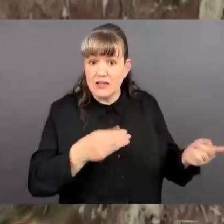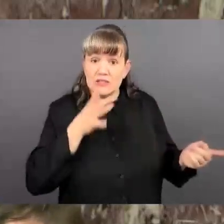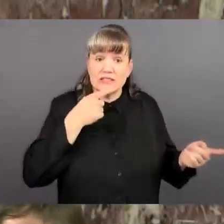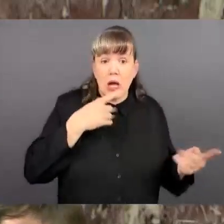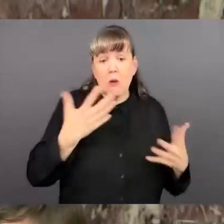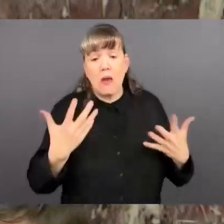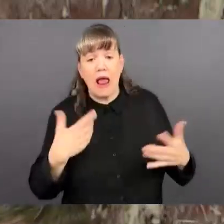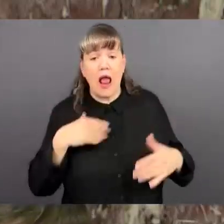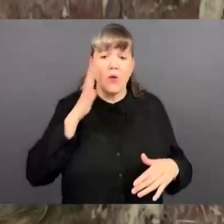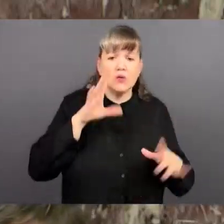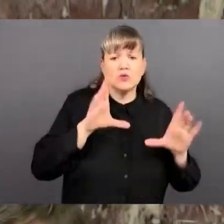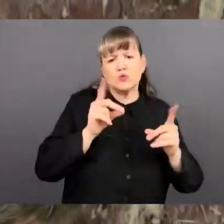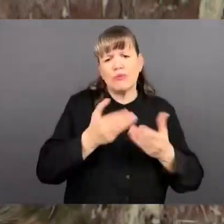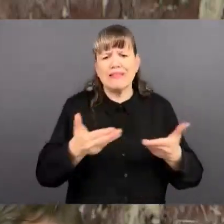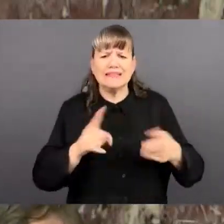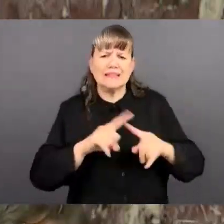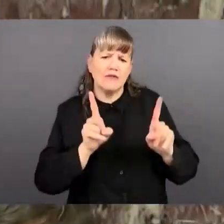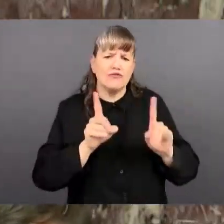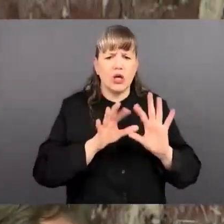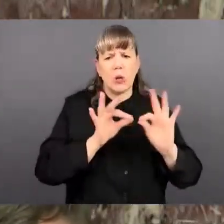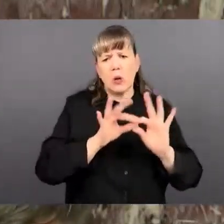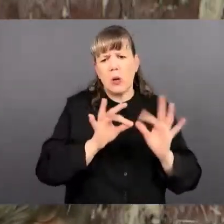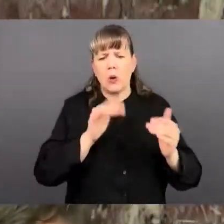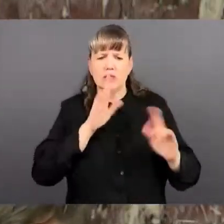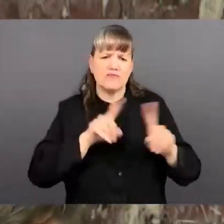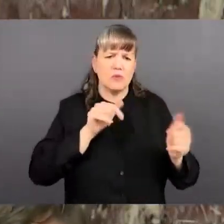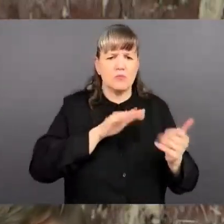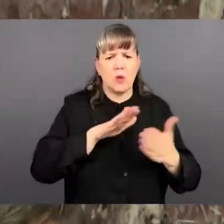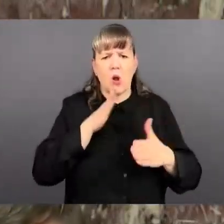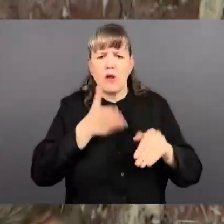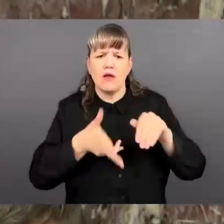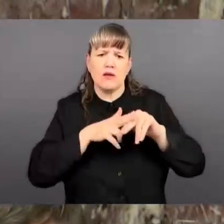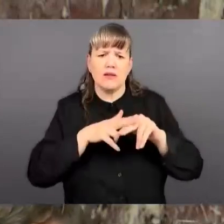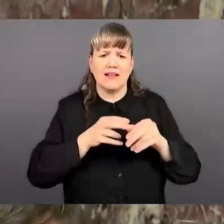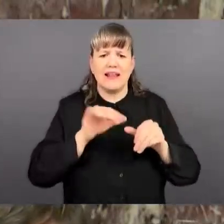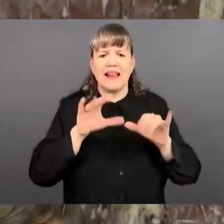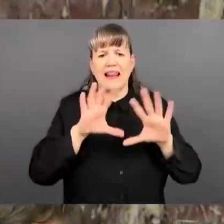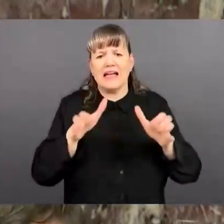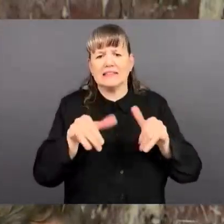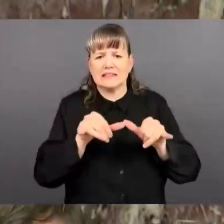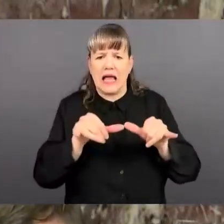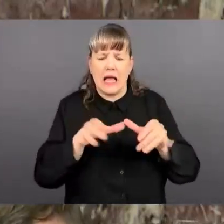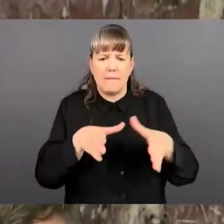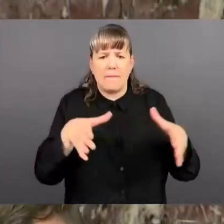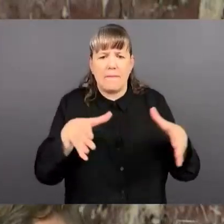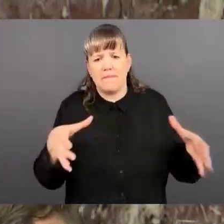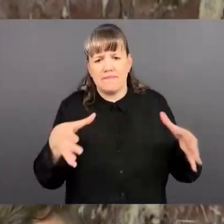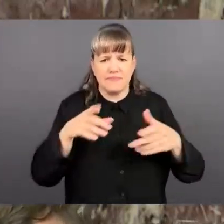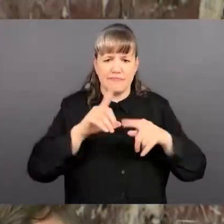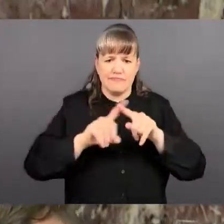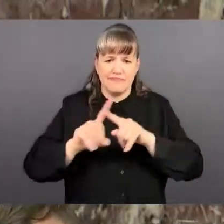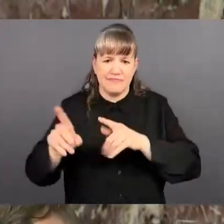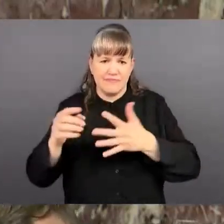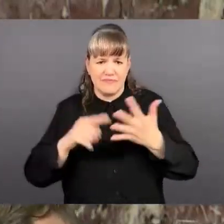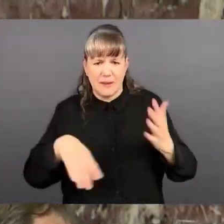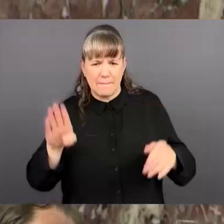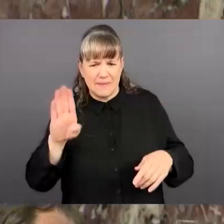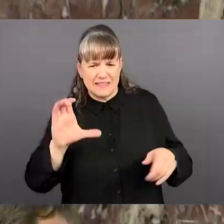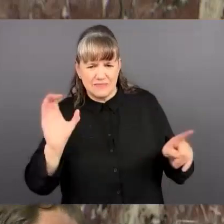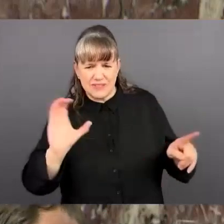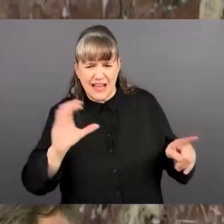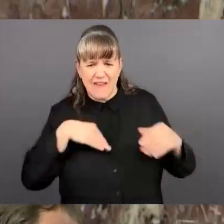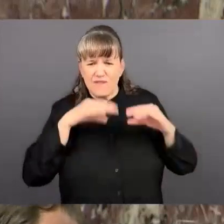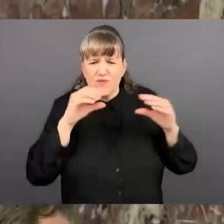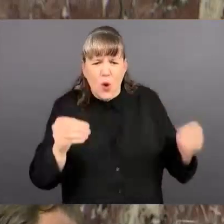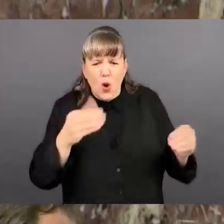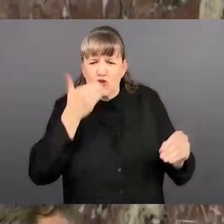going to increase classroom sizes. So no, the BC Conservatives don't have a leg to stand on here. In fact, the Leader of the